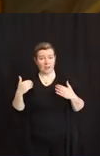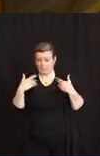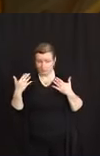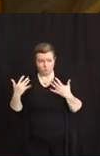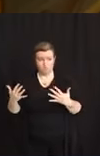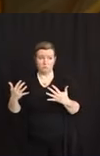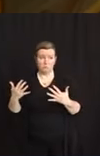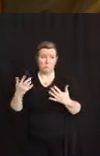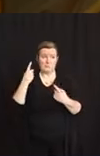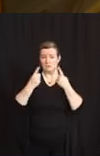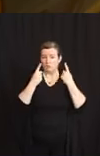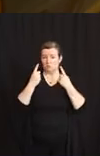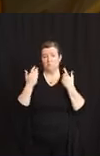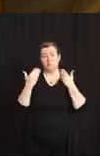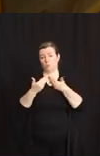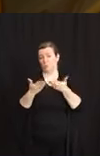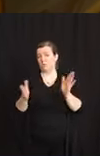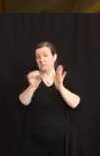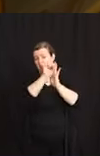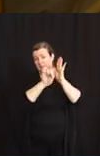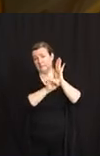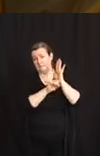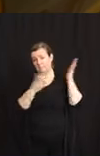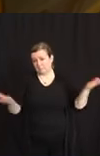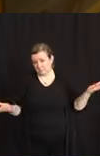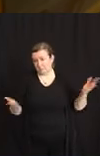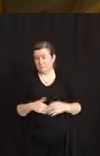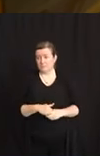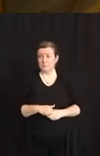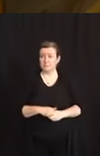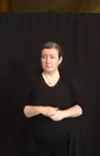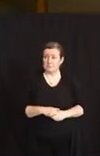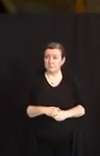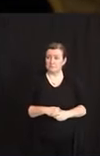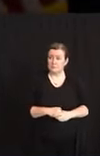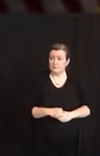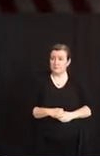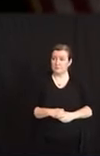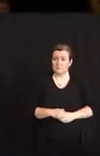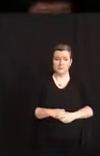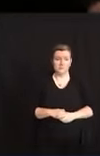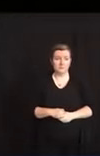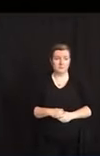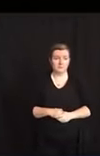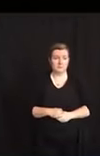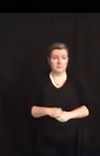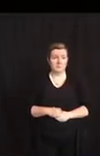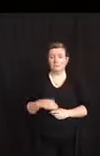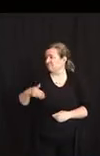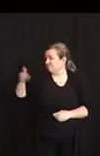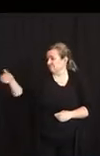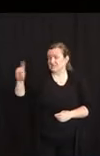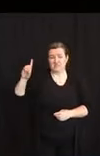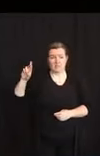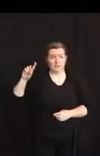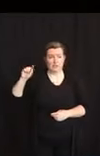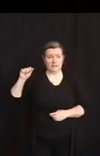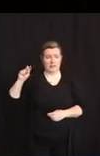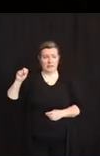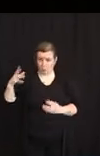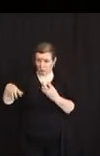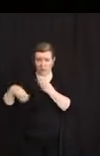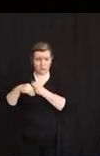come on that. Tina, did you have anything to add? The only thing to add, Commissioner's absolutely correct. It's